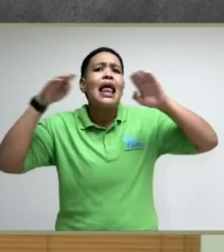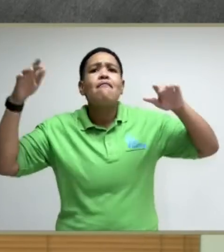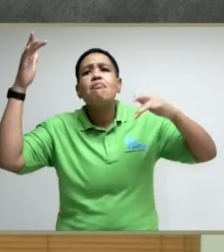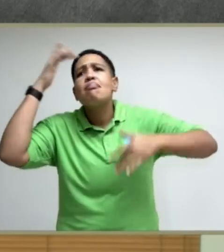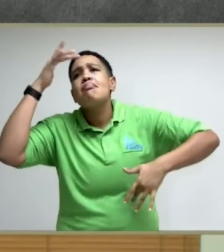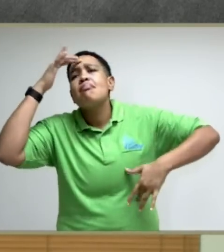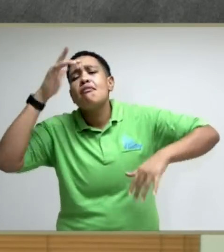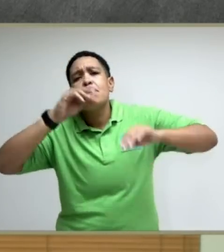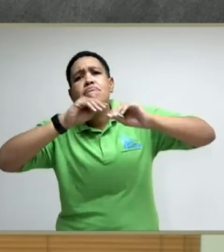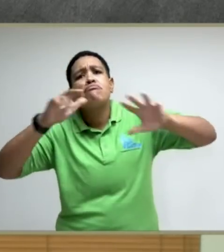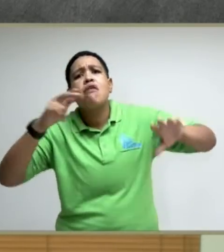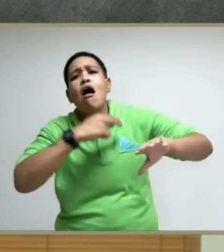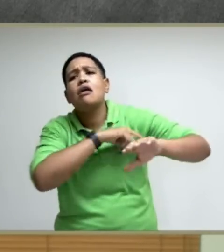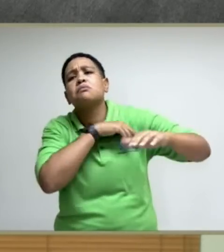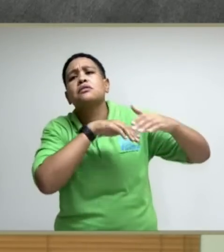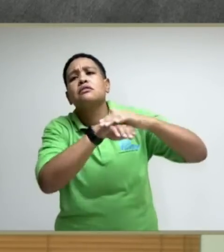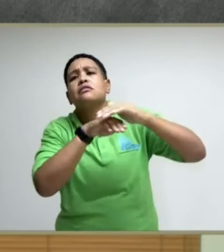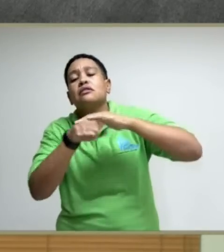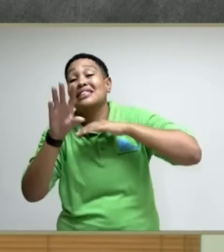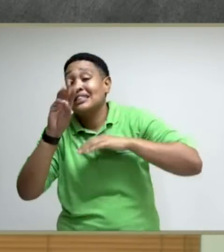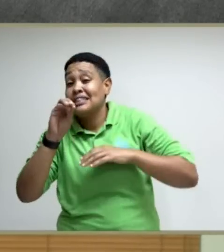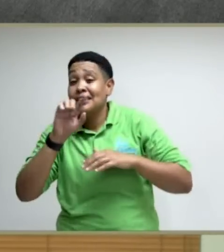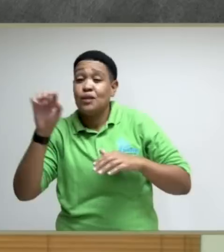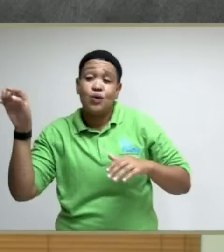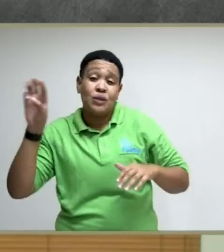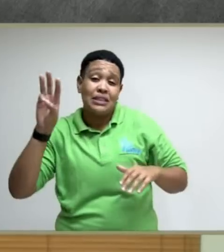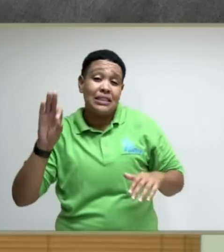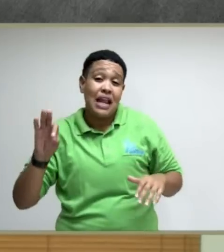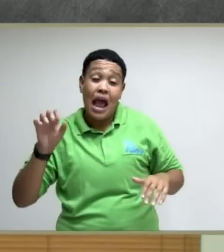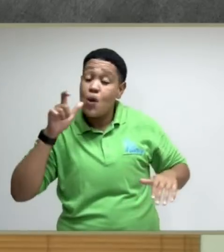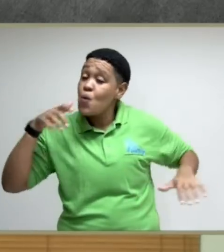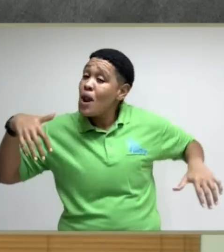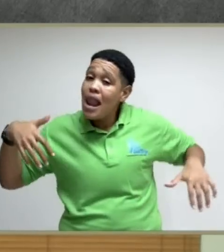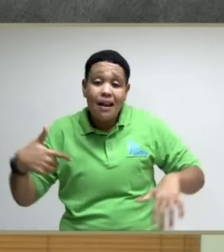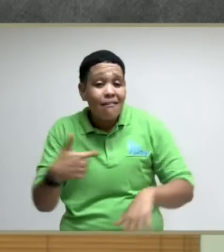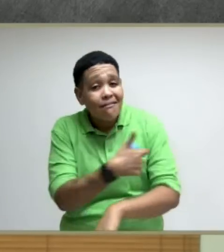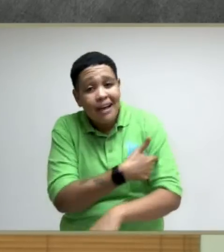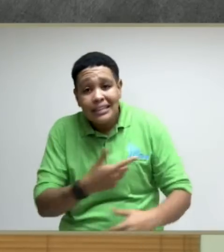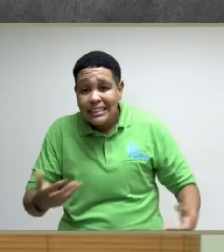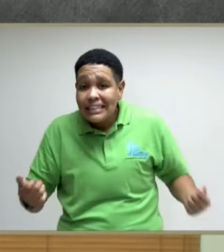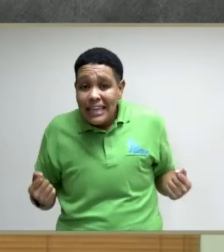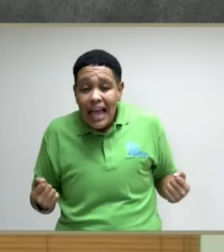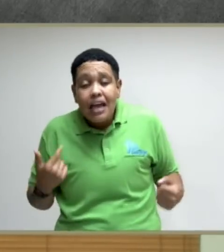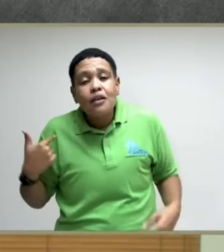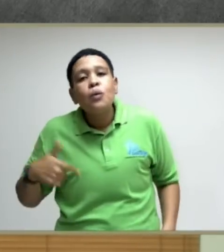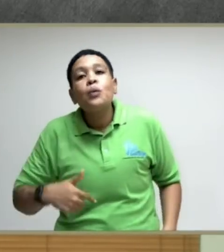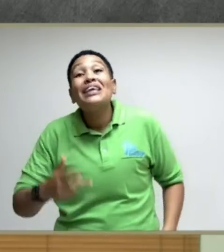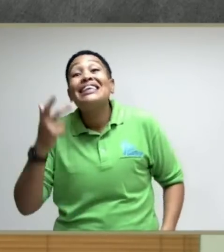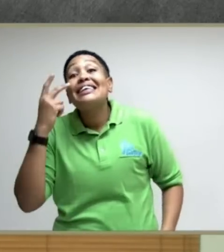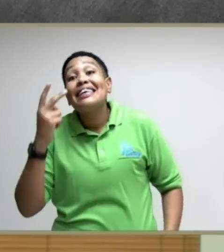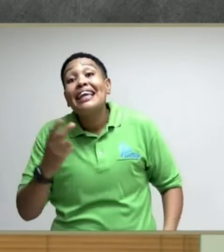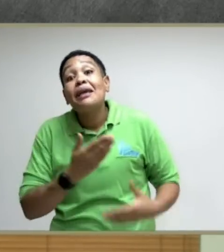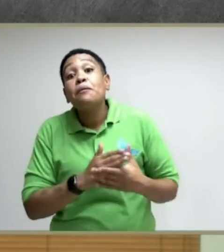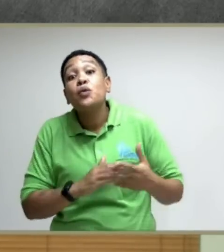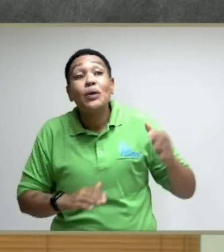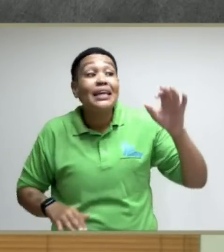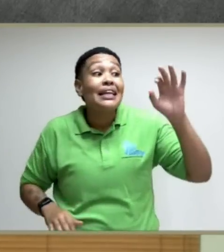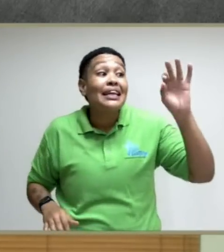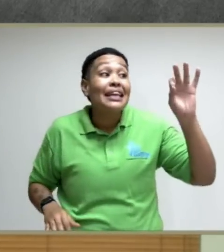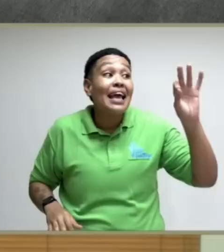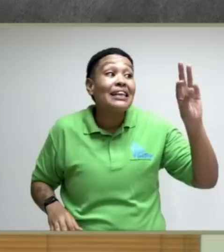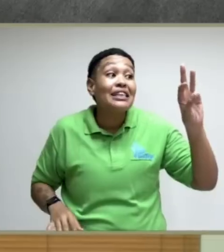and hospitalizations among this group. In the unvaccinated persons, we're seeing between 96 to